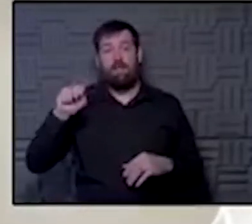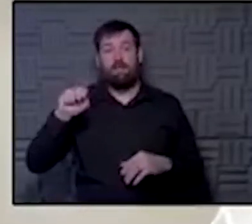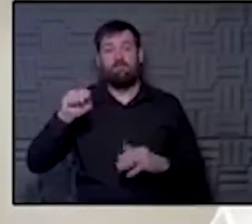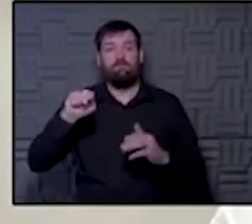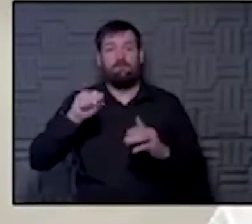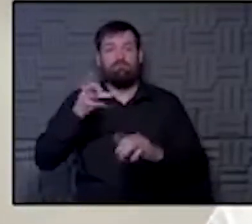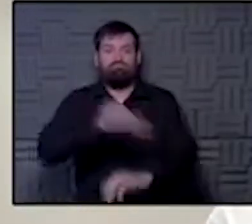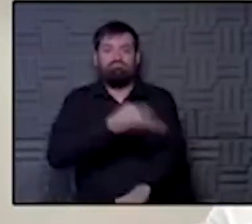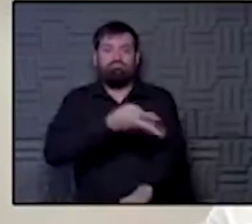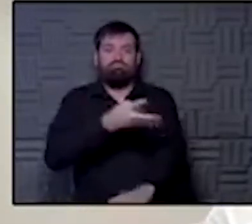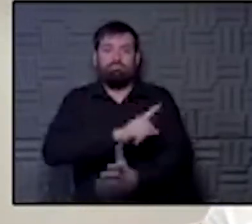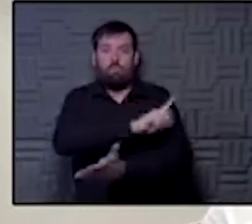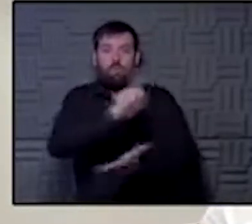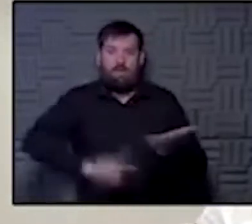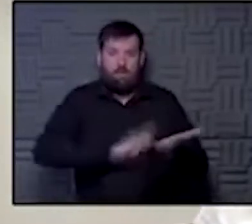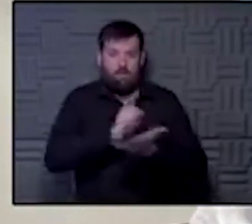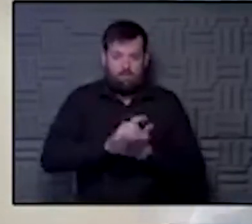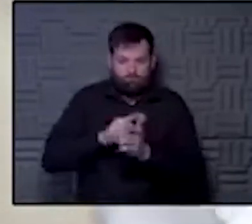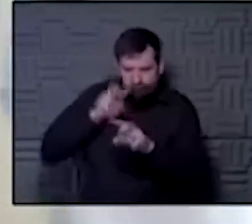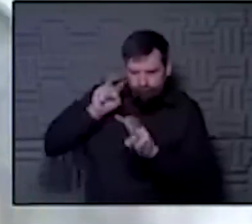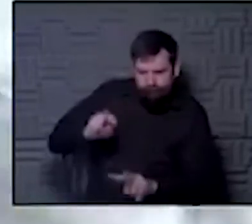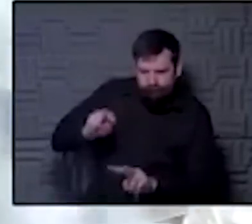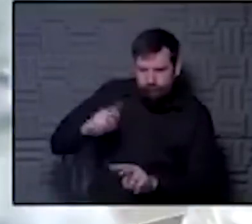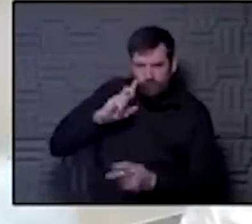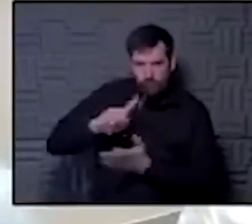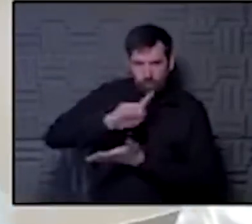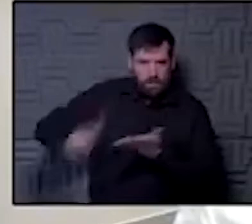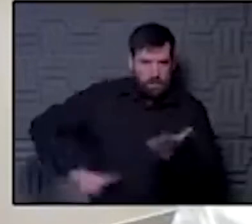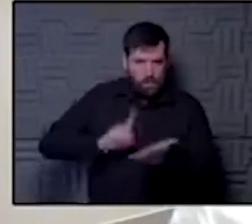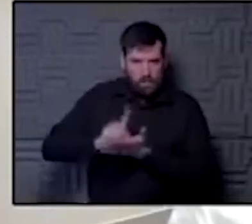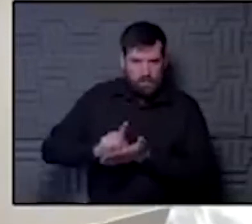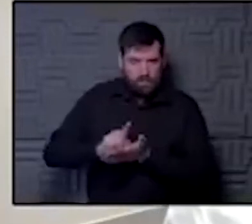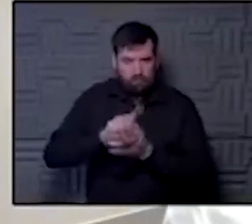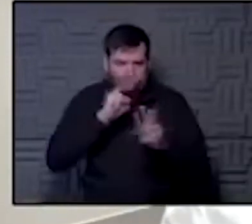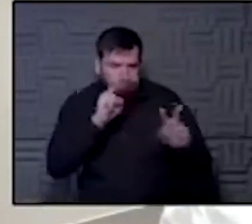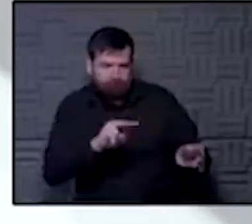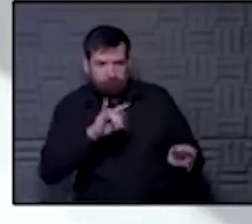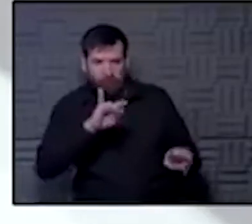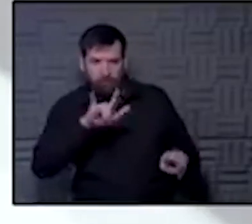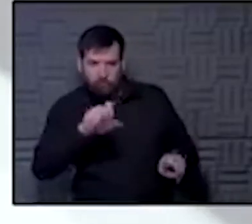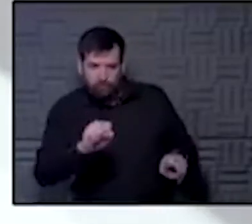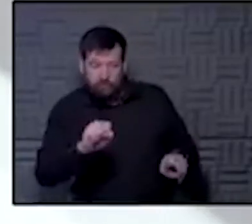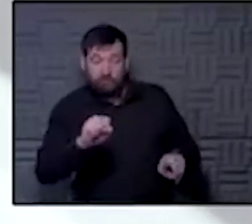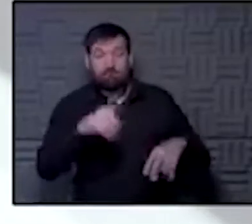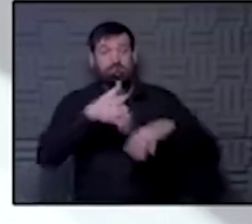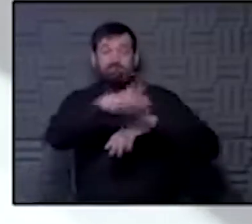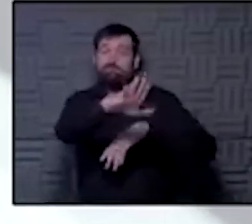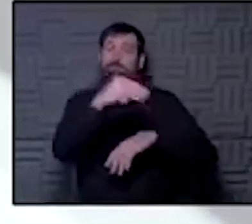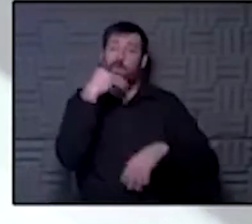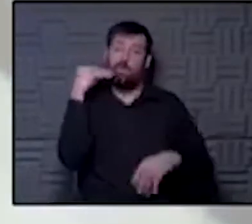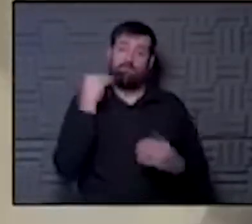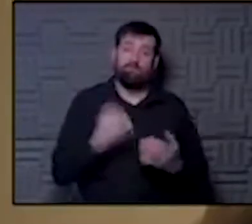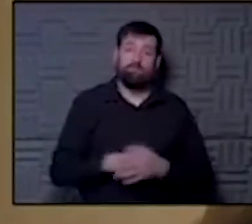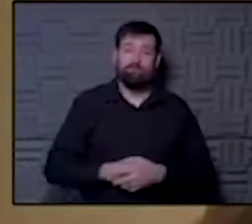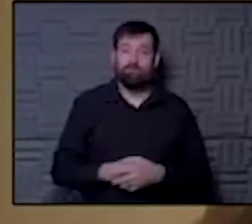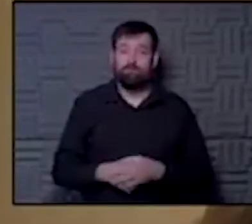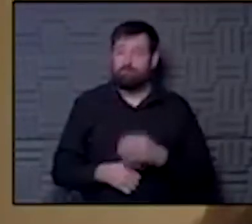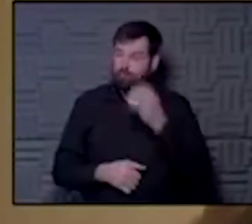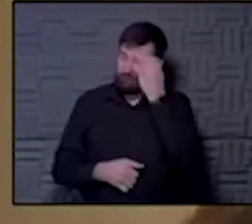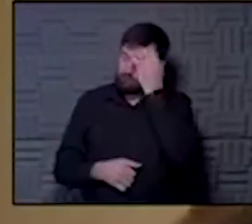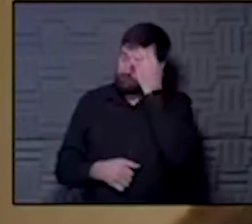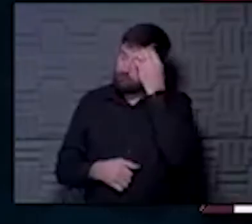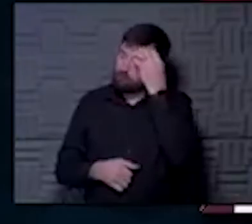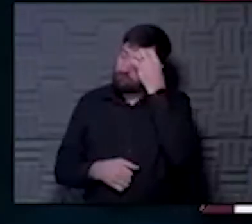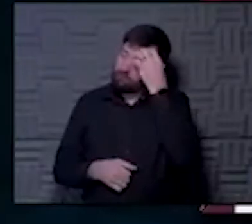hour, and then we observe the patient for 1 hour afterwards, check their vital signs, and send them on their way. So I believe we've